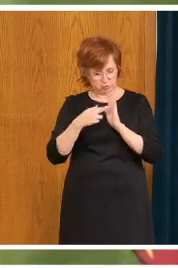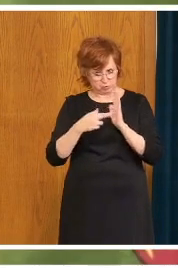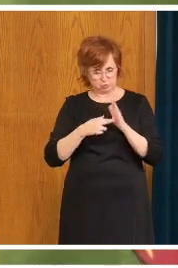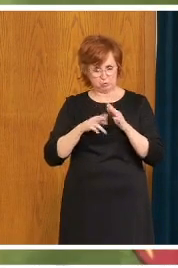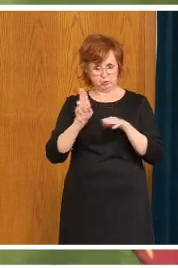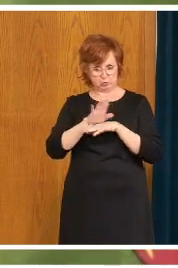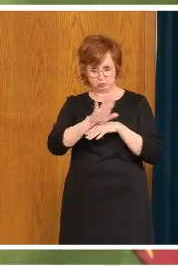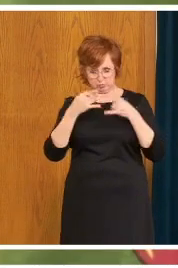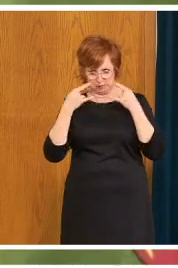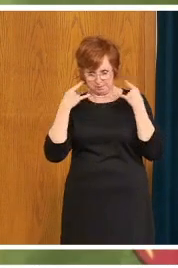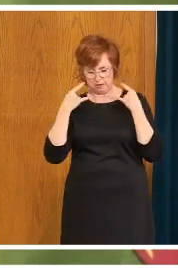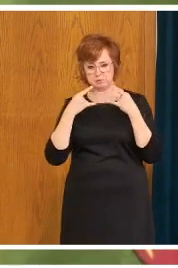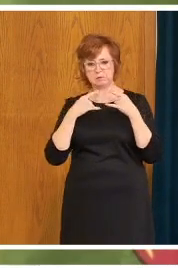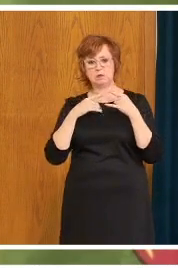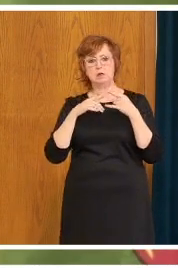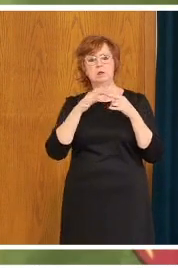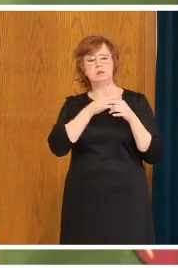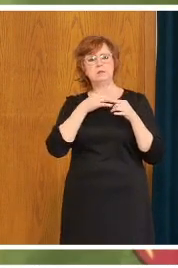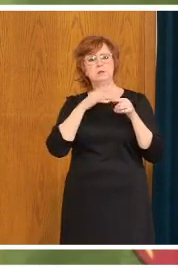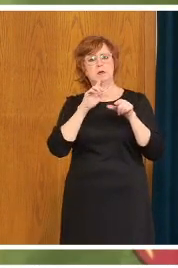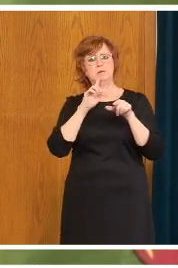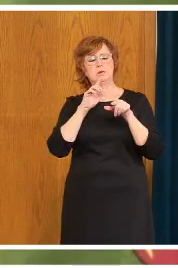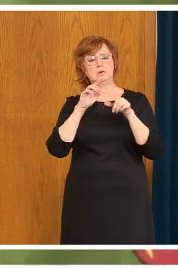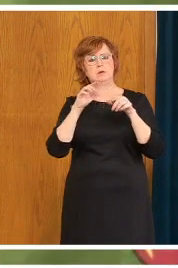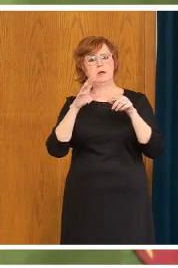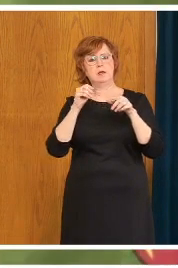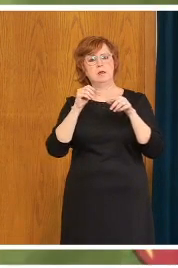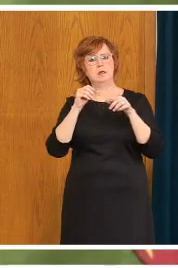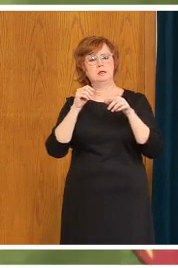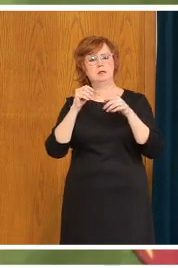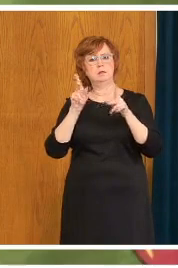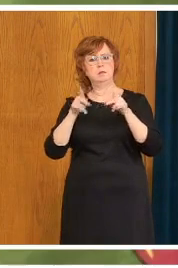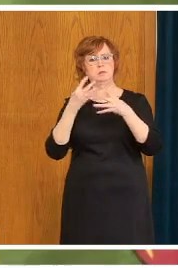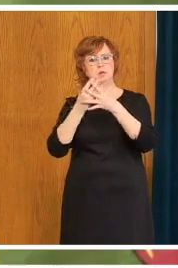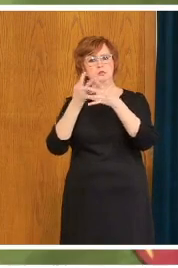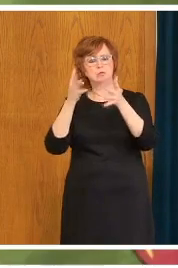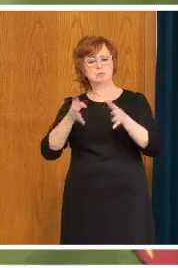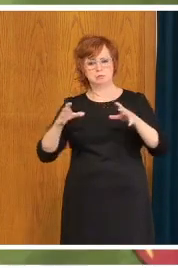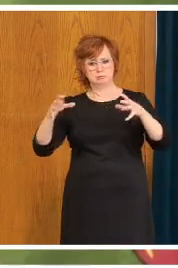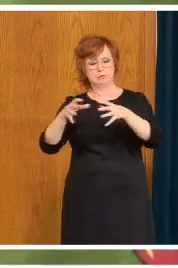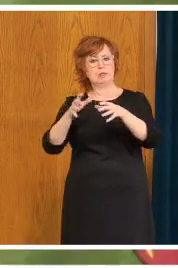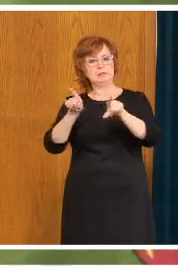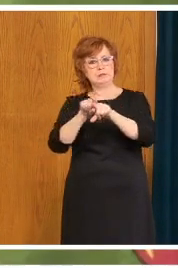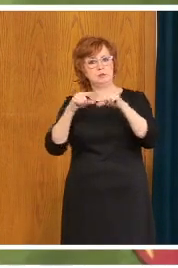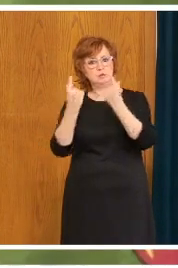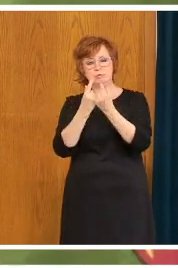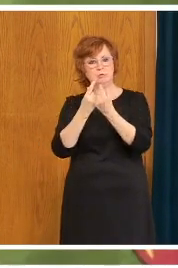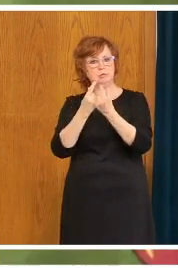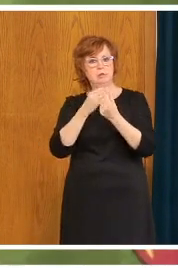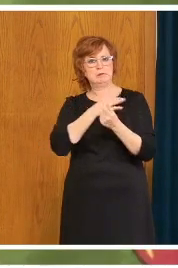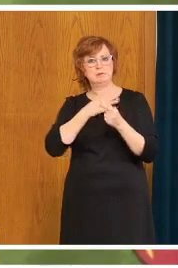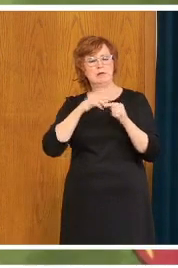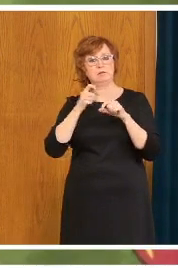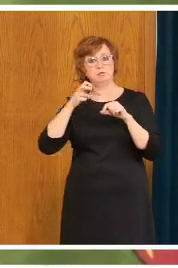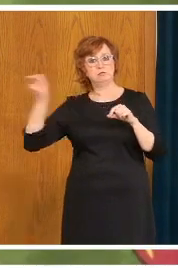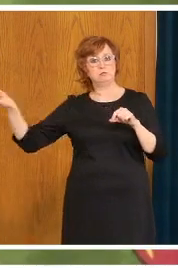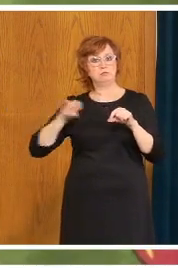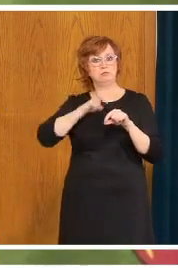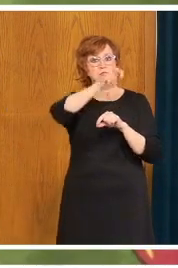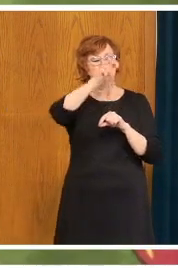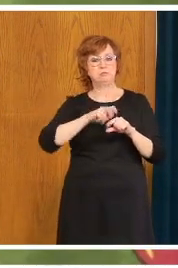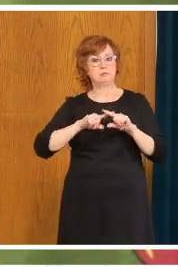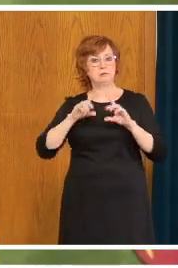doesn't go through that correctional facilities to any other offenders. So right now, we're focusing any additional